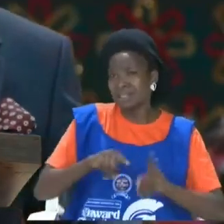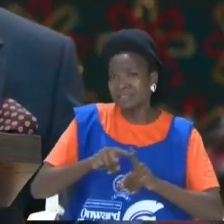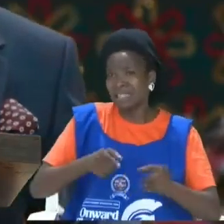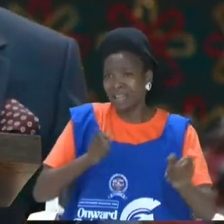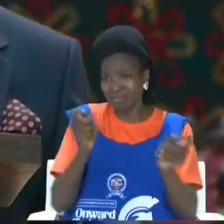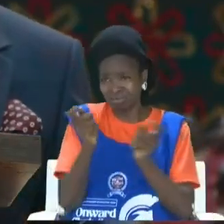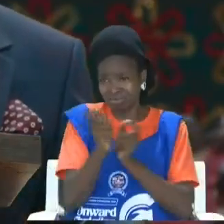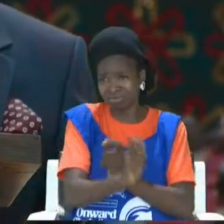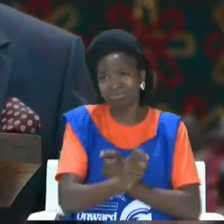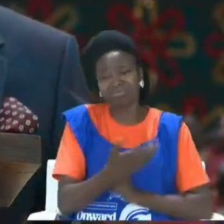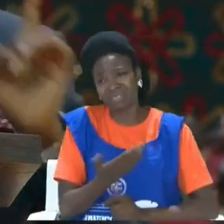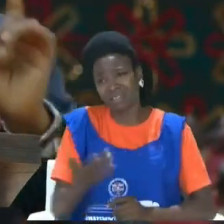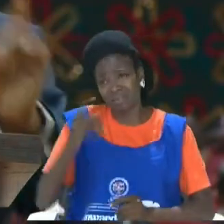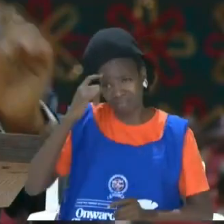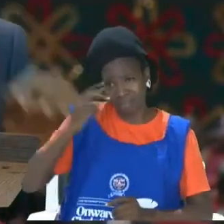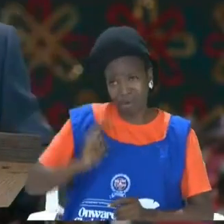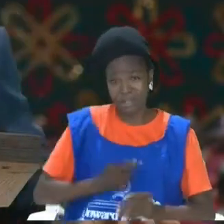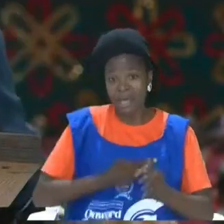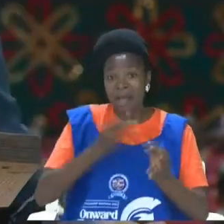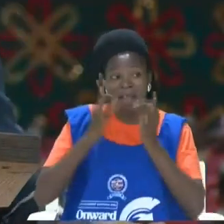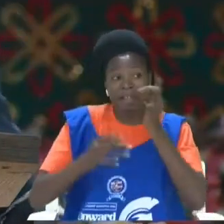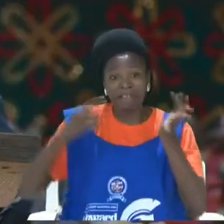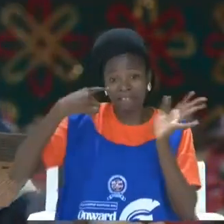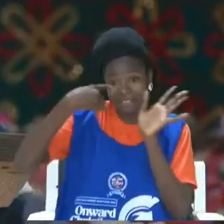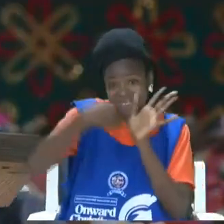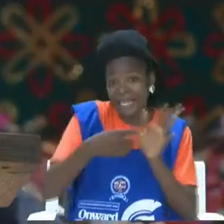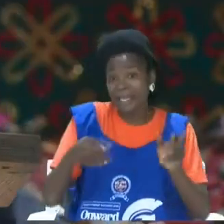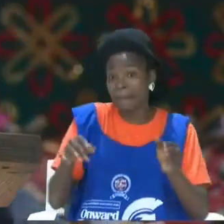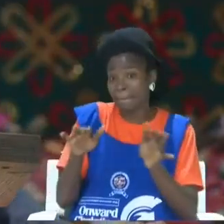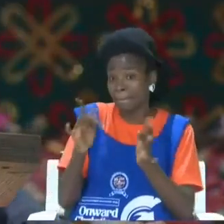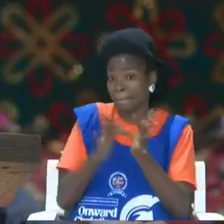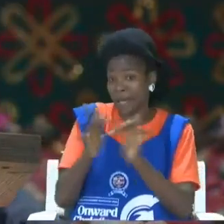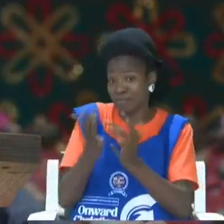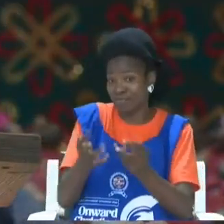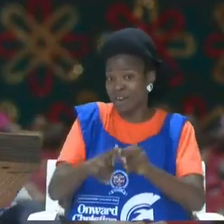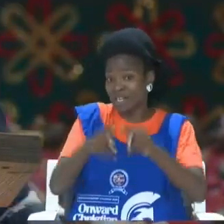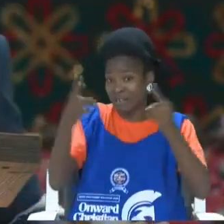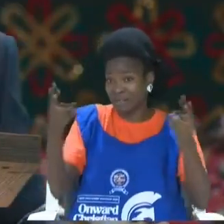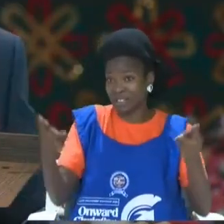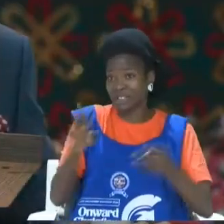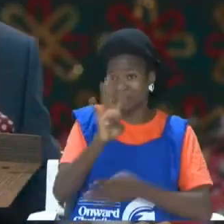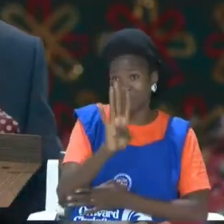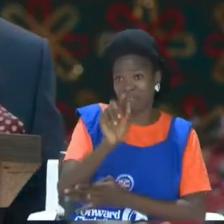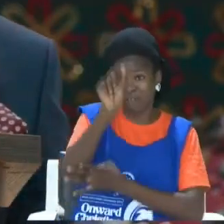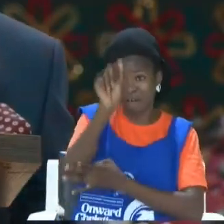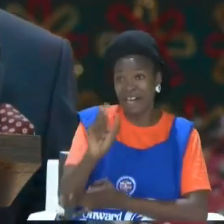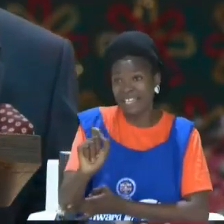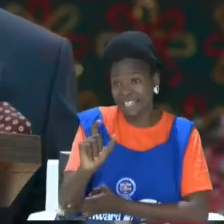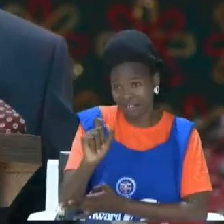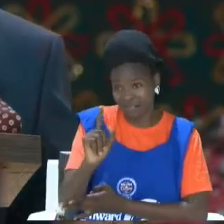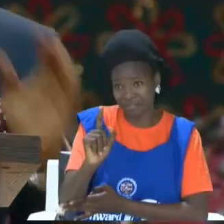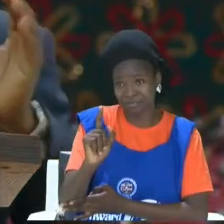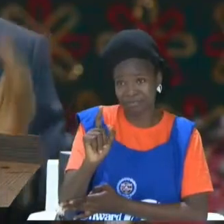us. If you look at the book of Revelation chapter 4 verse 11, Revelation 4:11,